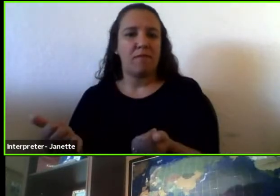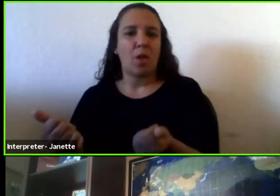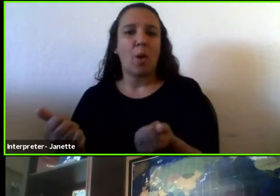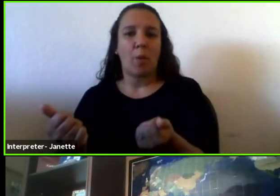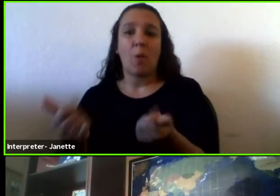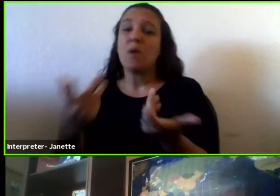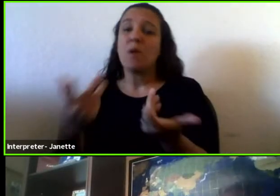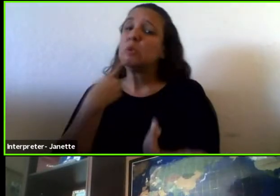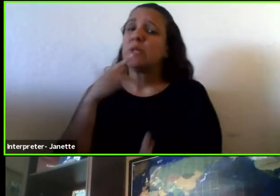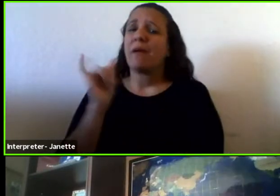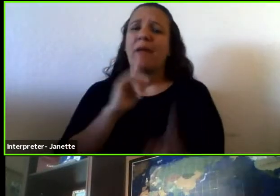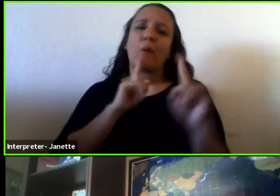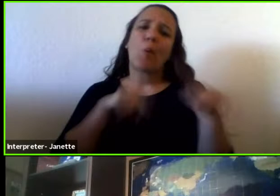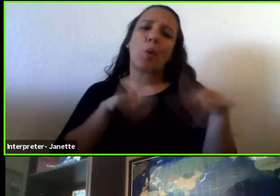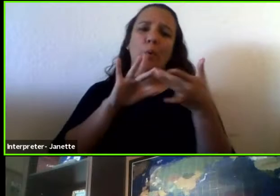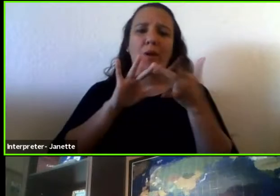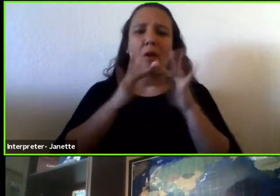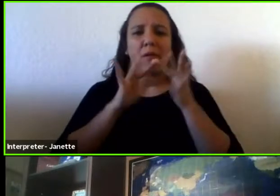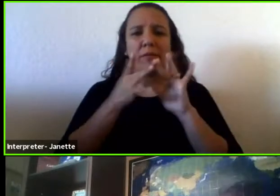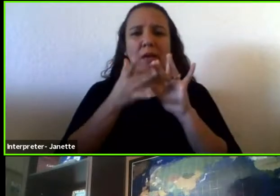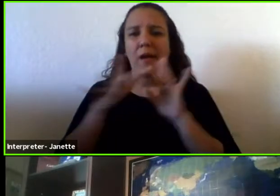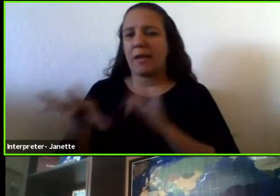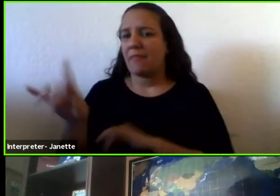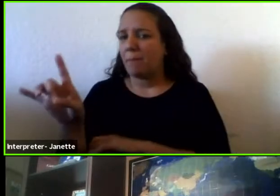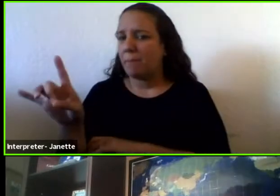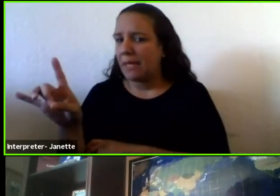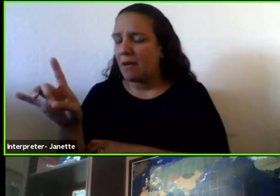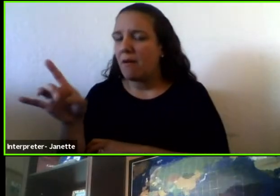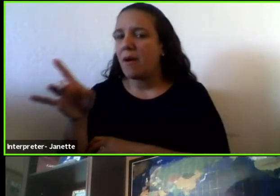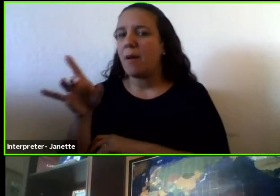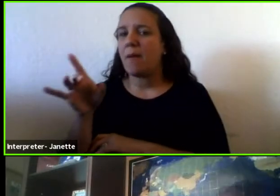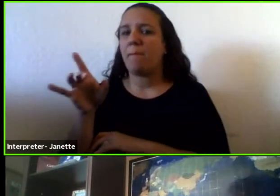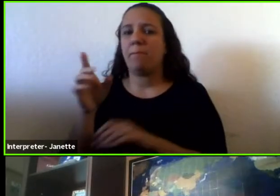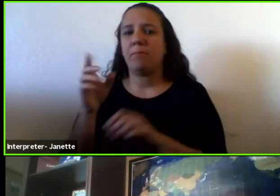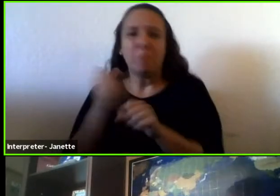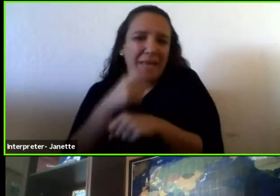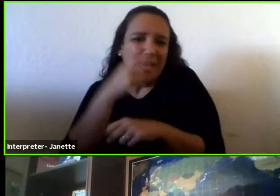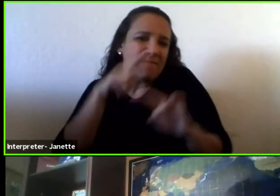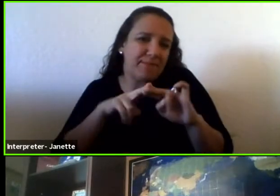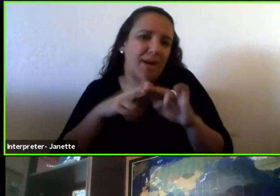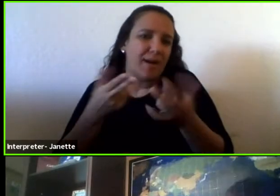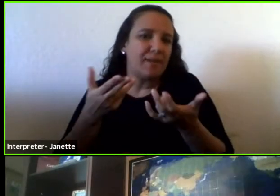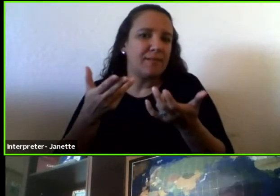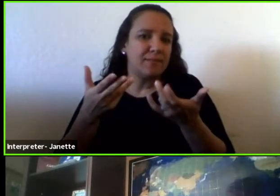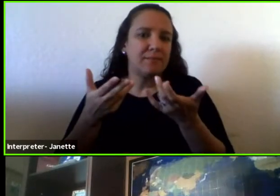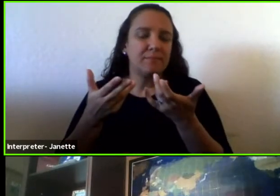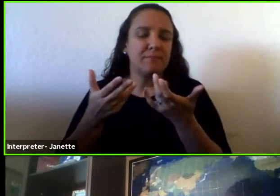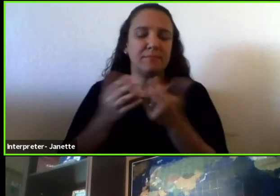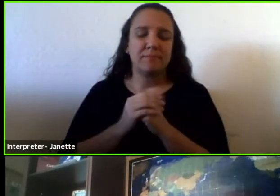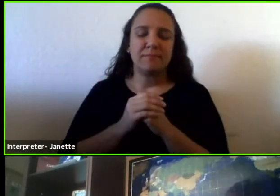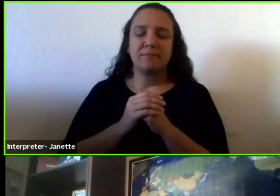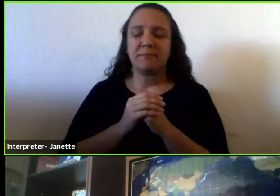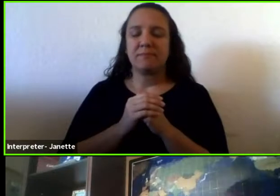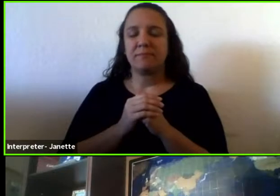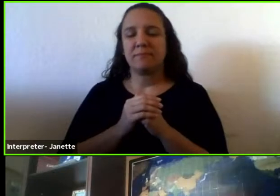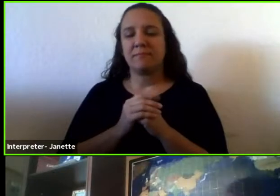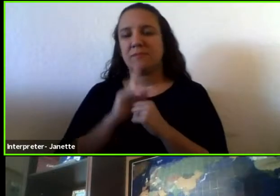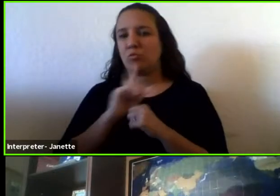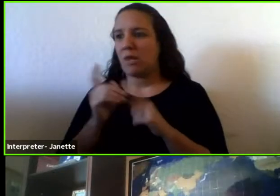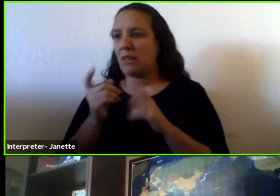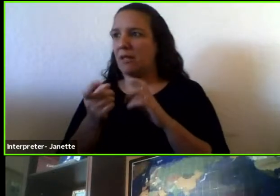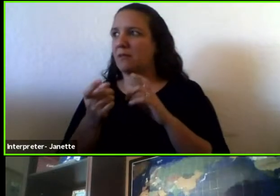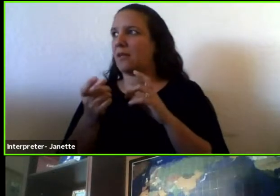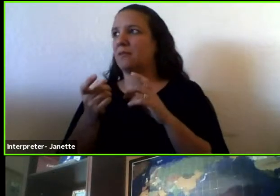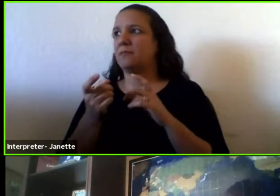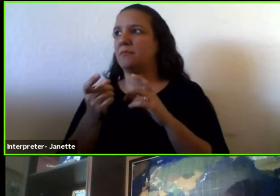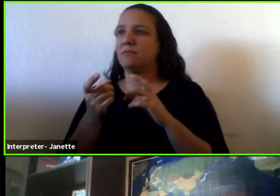ordering online and picking up. And making it fun and changing up, your scenery to